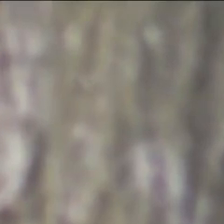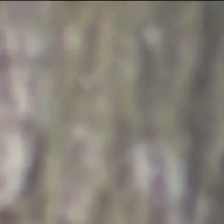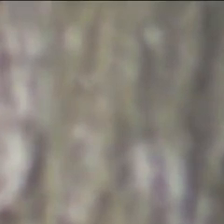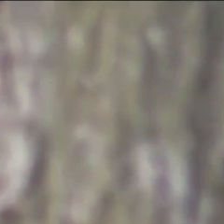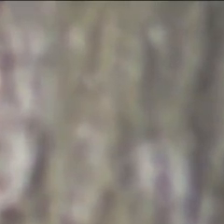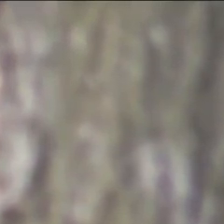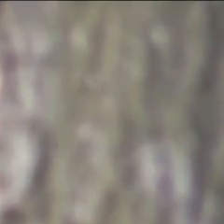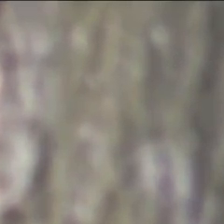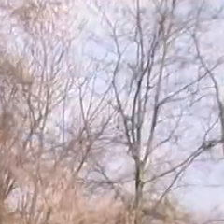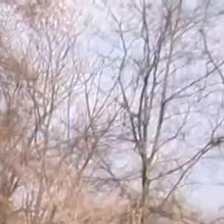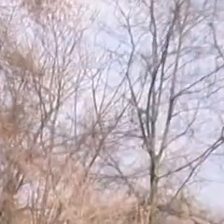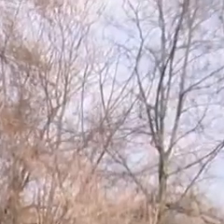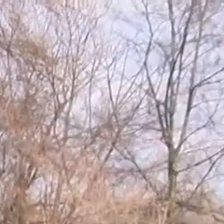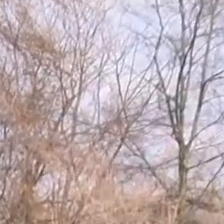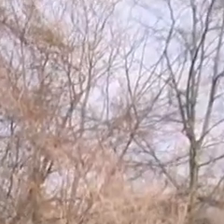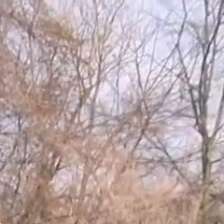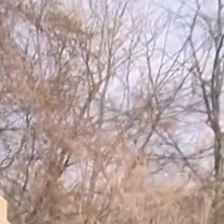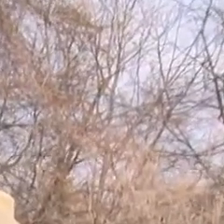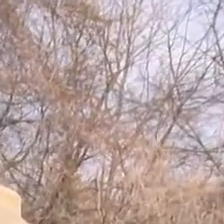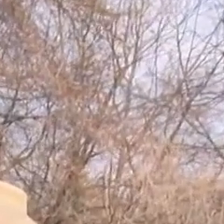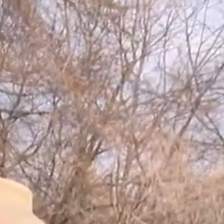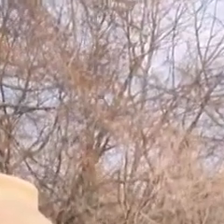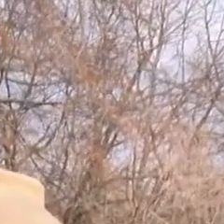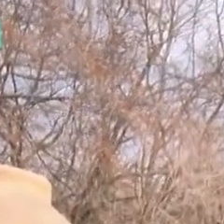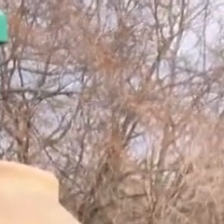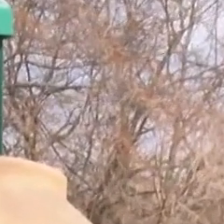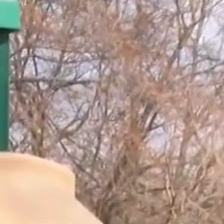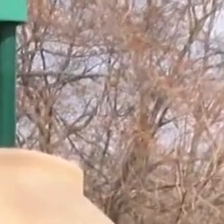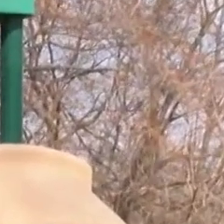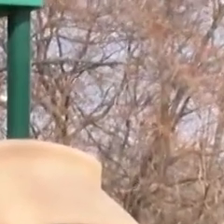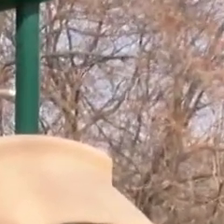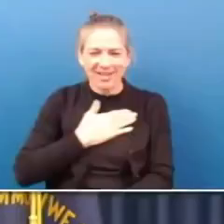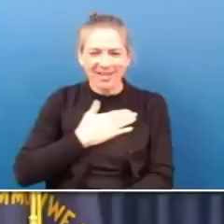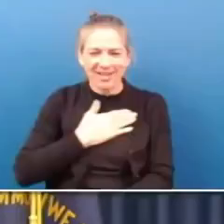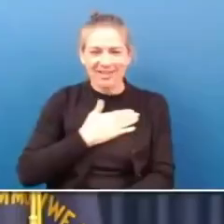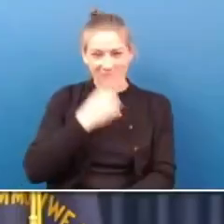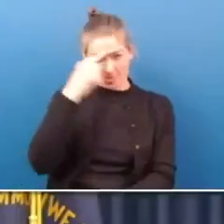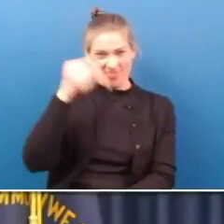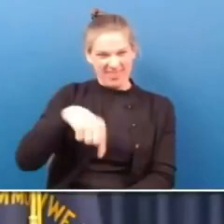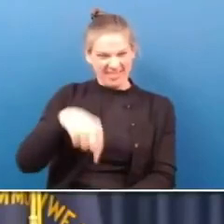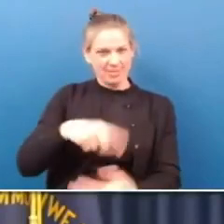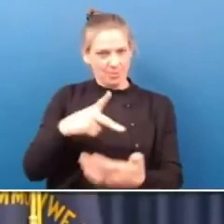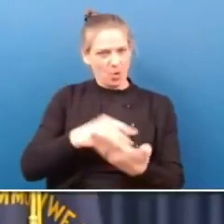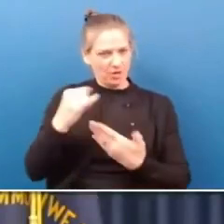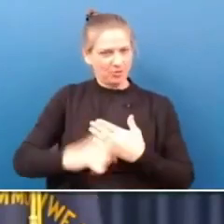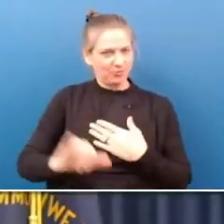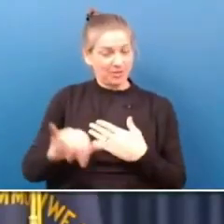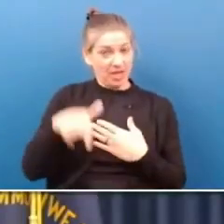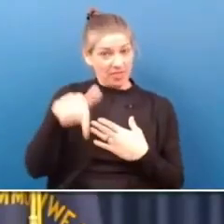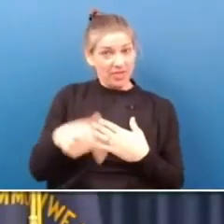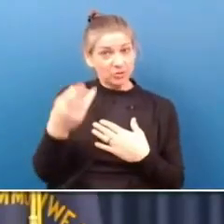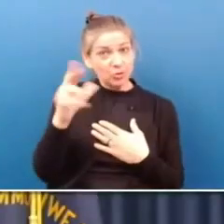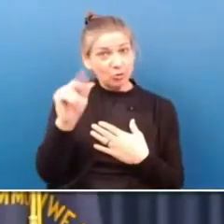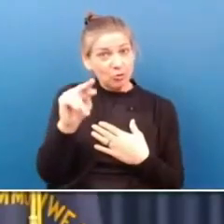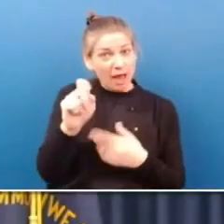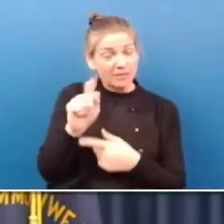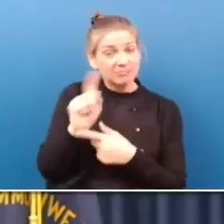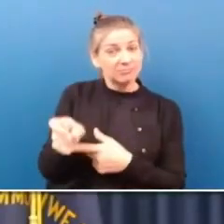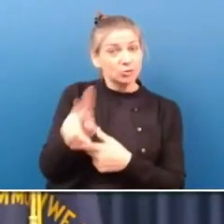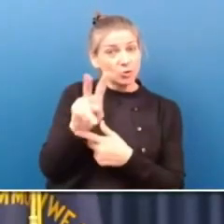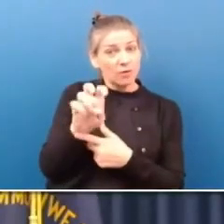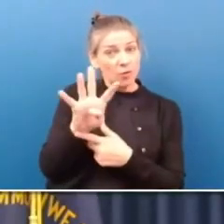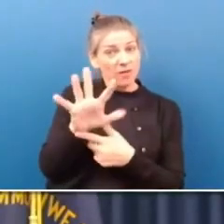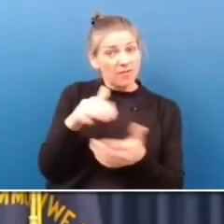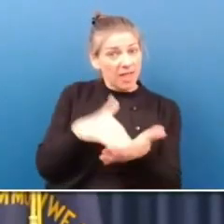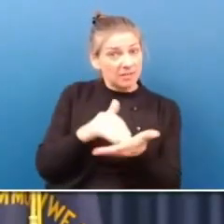acknowledged the importance of preserving the park in honor of the contributions Brooks made. This grant of $245,000 may not be